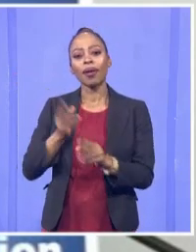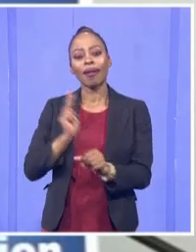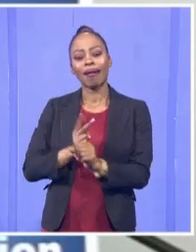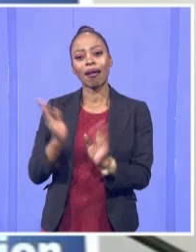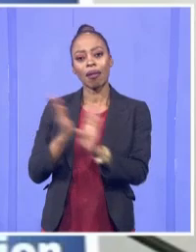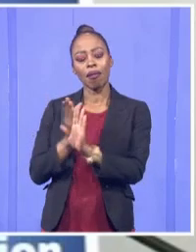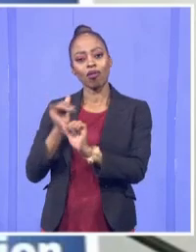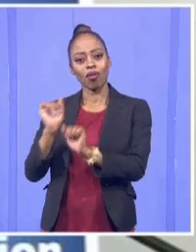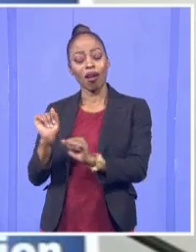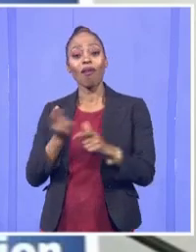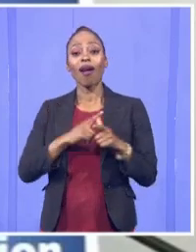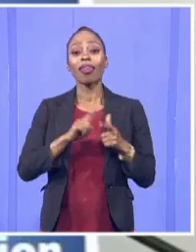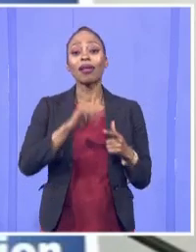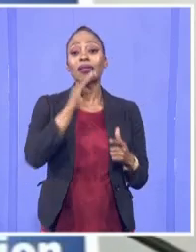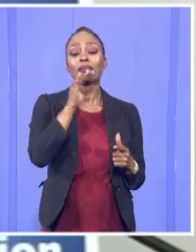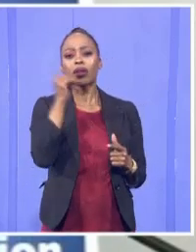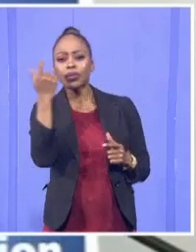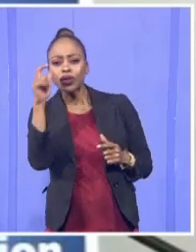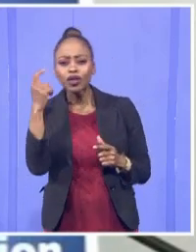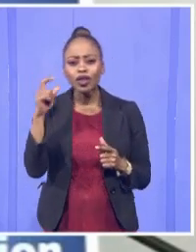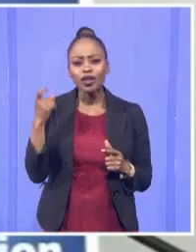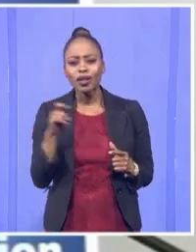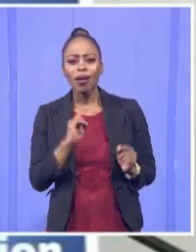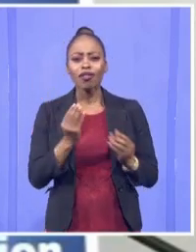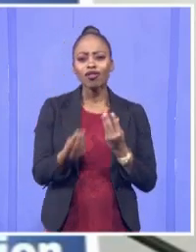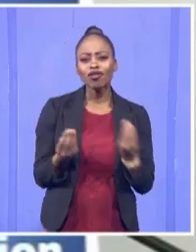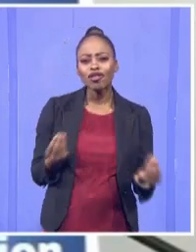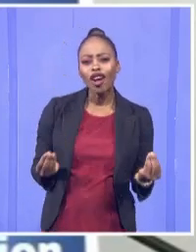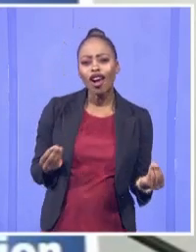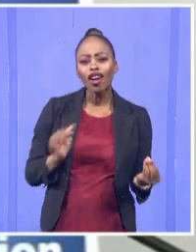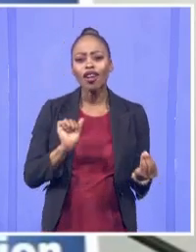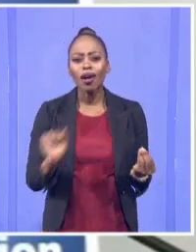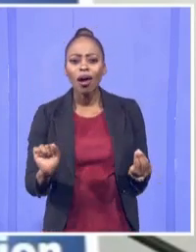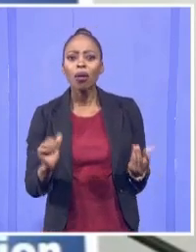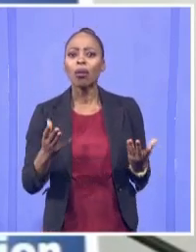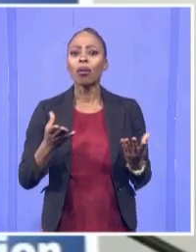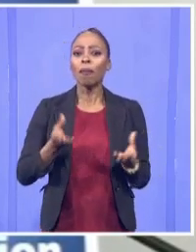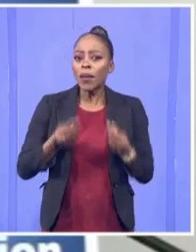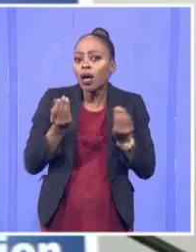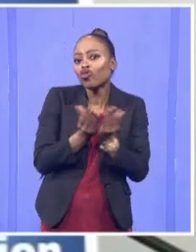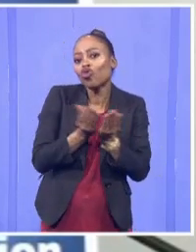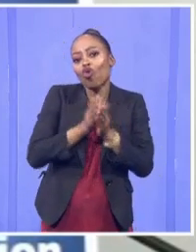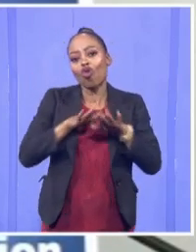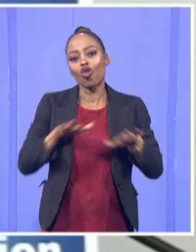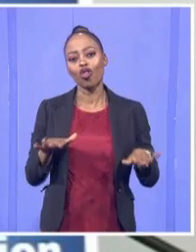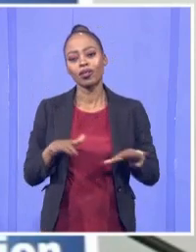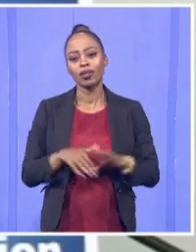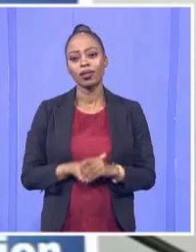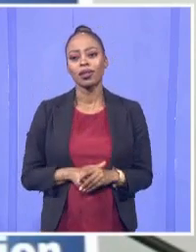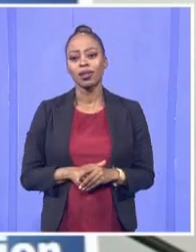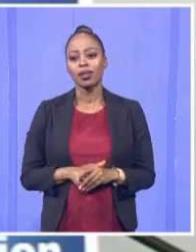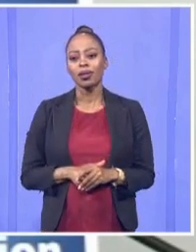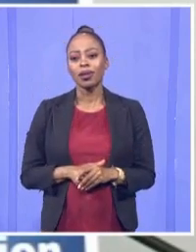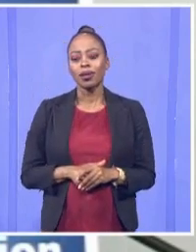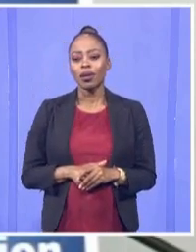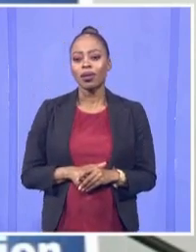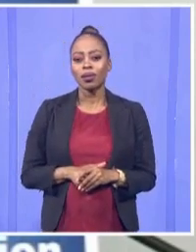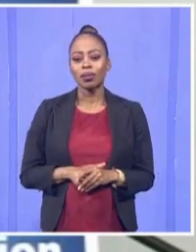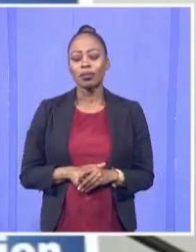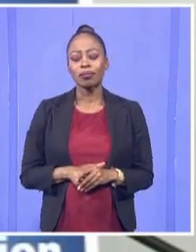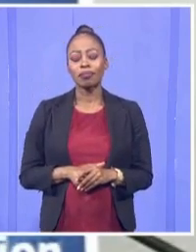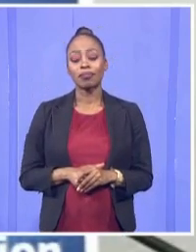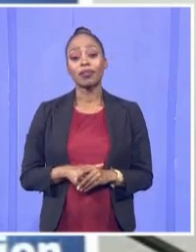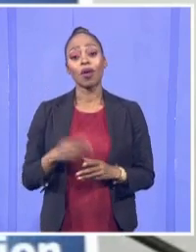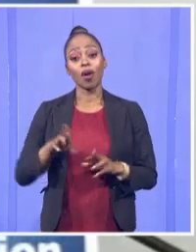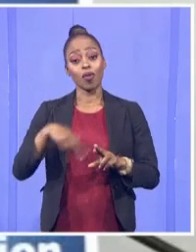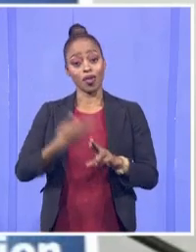and you can check whether your child has been placed or not. I want to emphasize